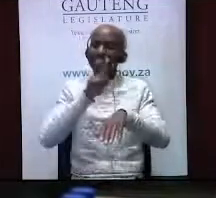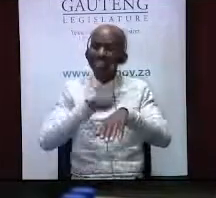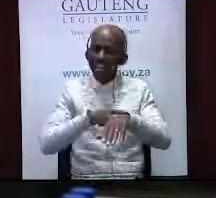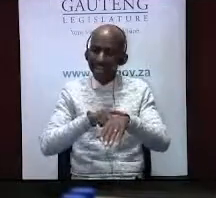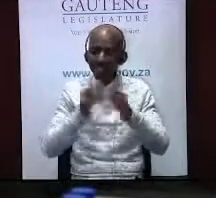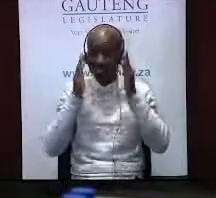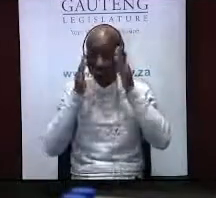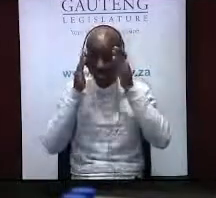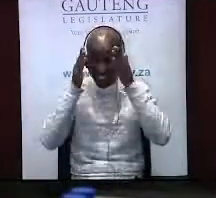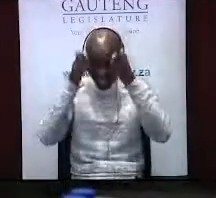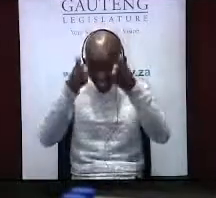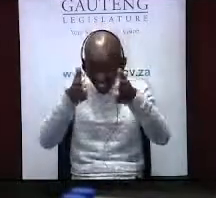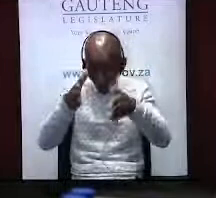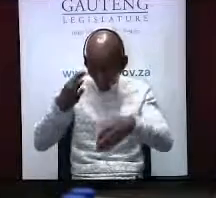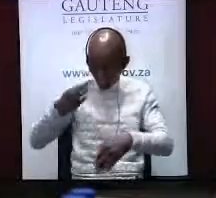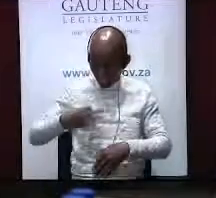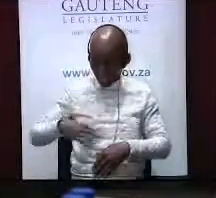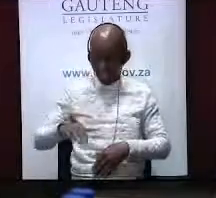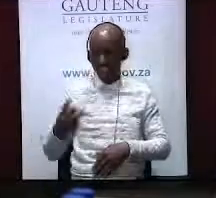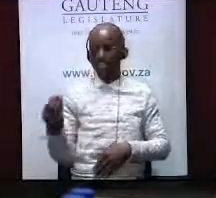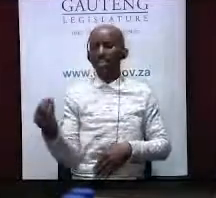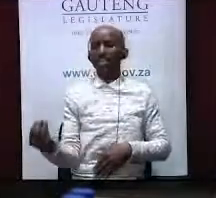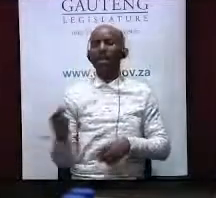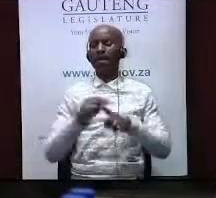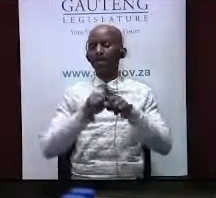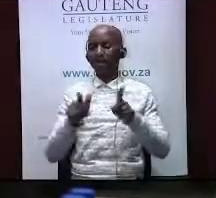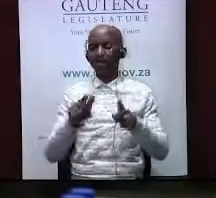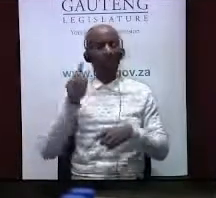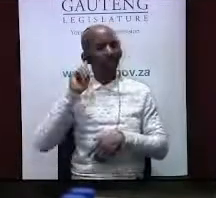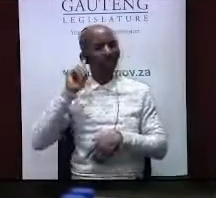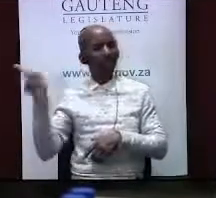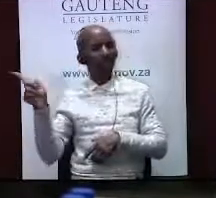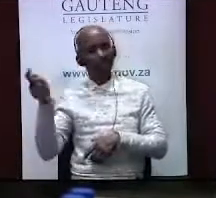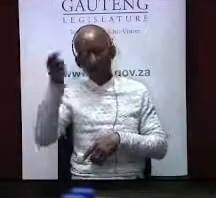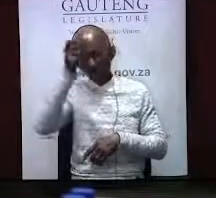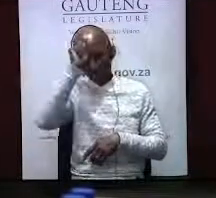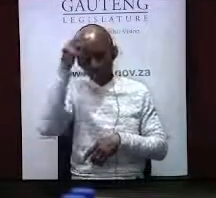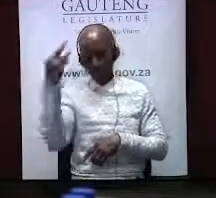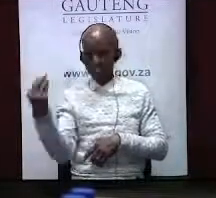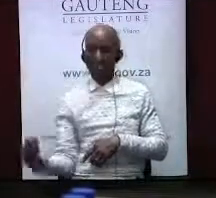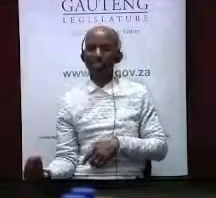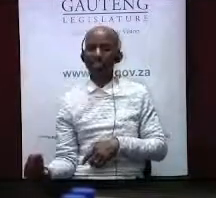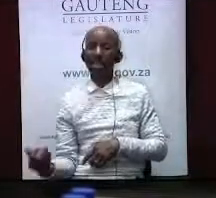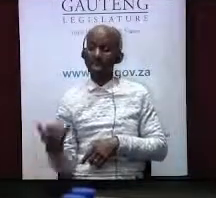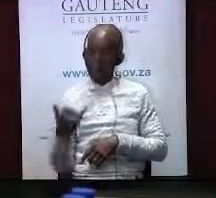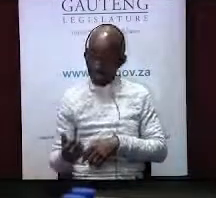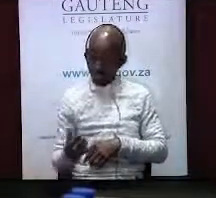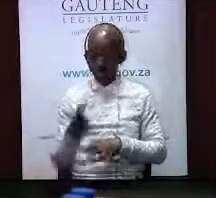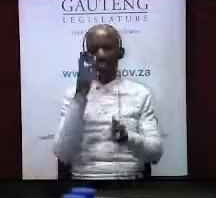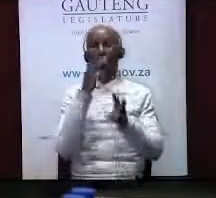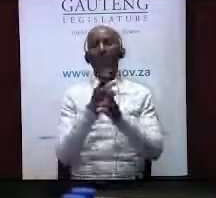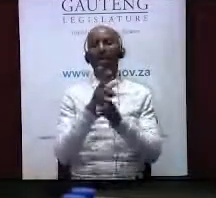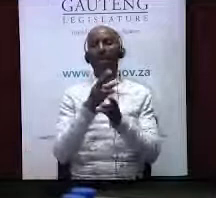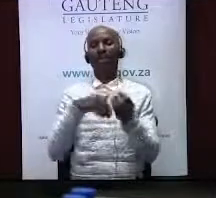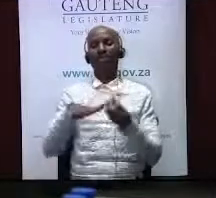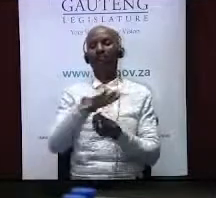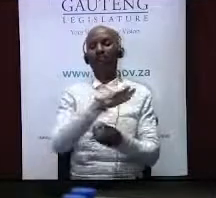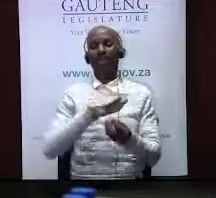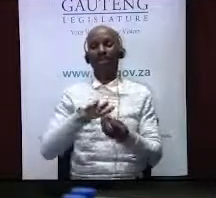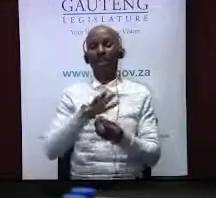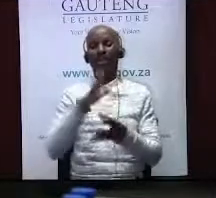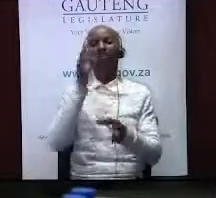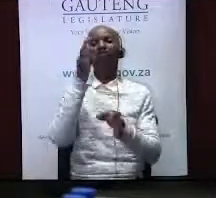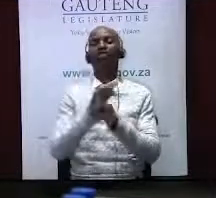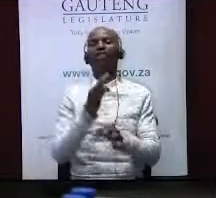are concentrating on the girl child, but we are neglecting the boy child. So as mothers in the family, even